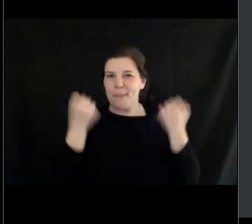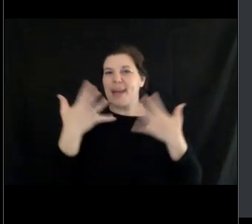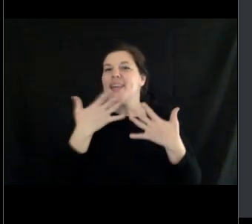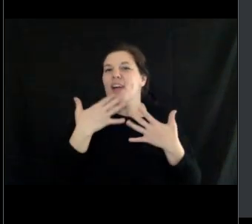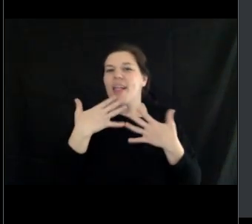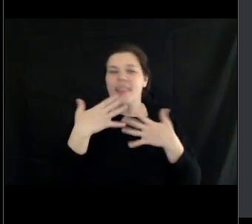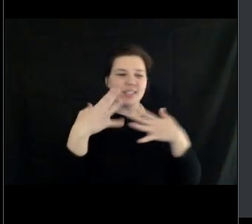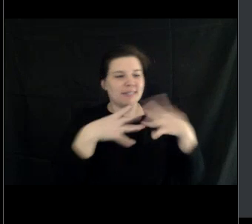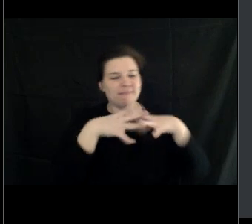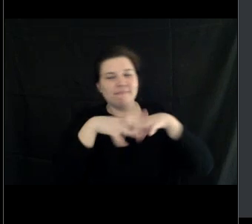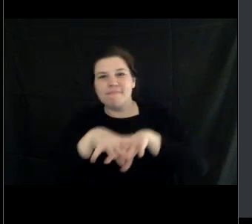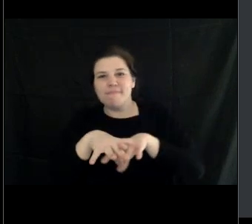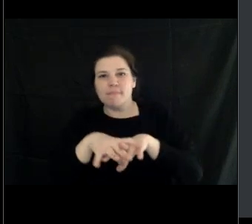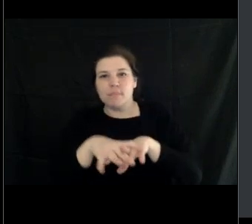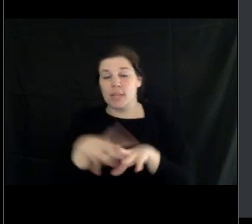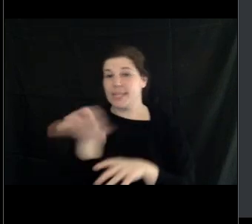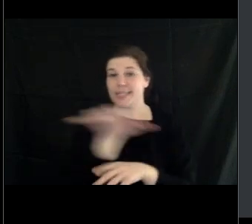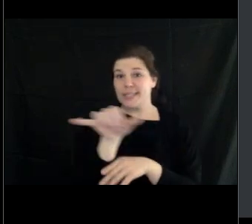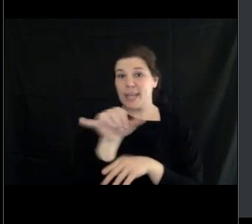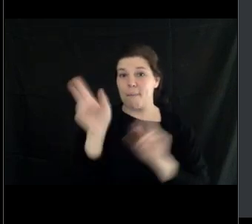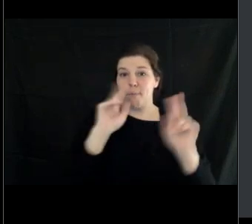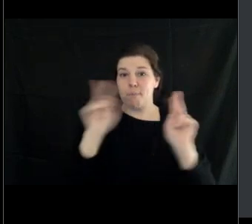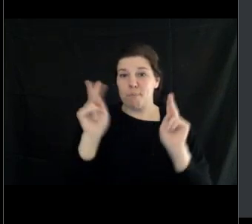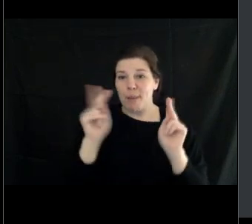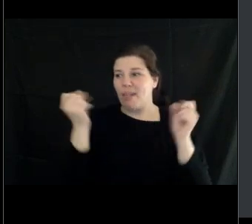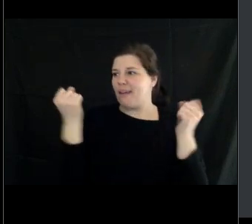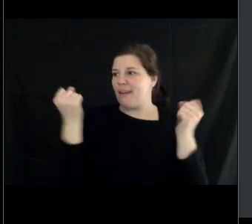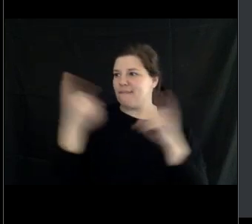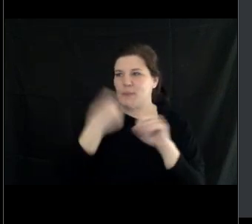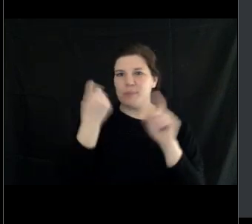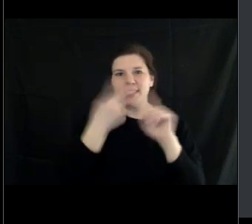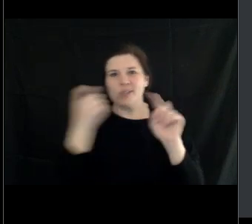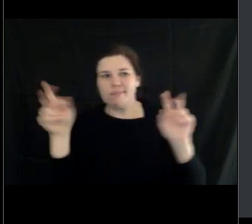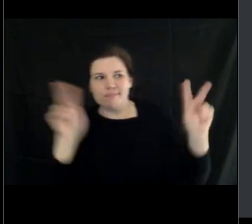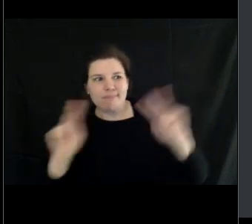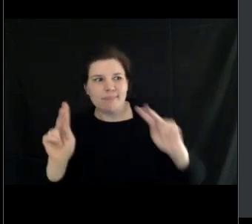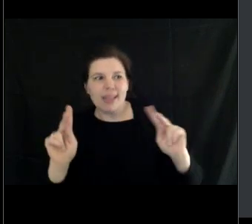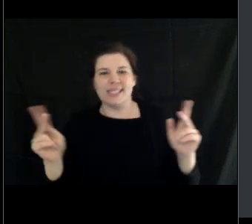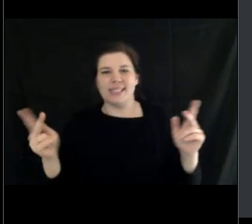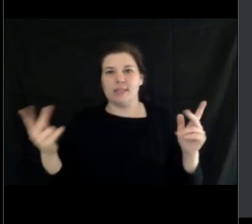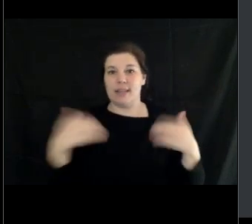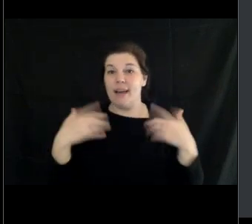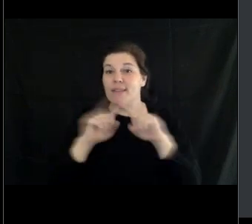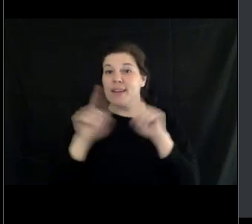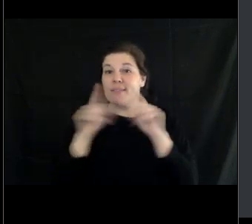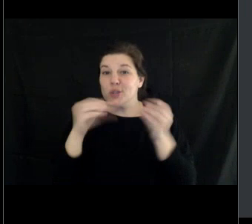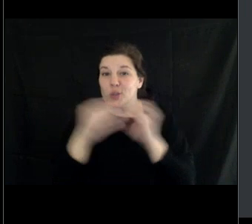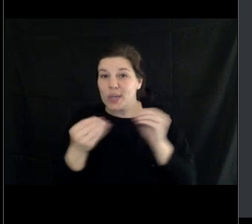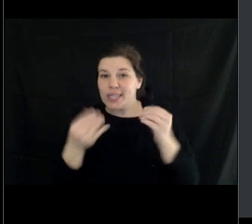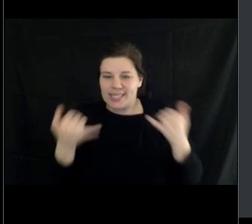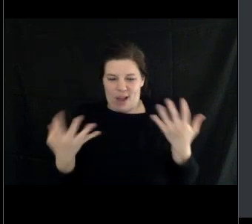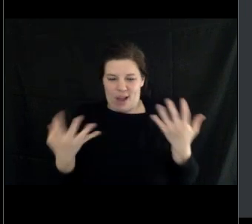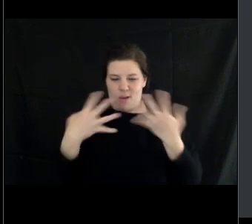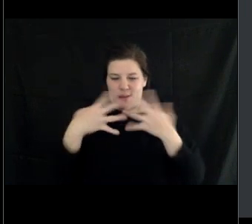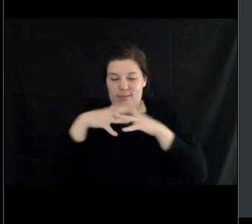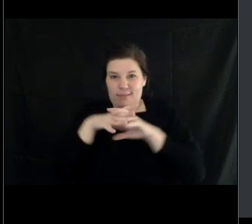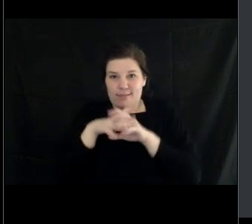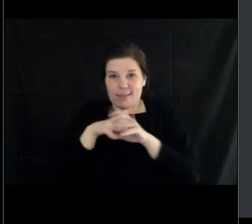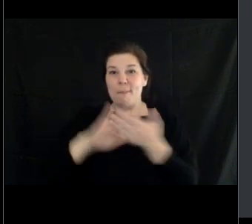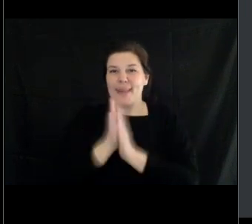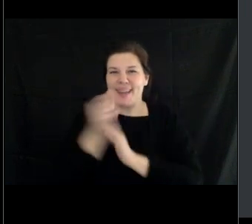stories from all segments of Boynton, woven together to bring us to who we are today. In